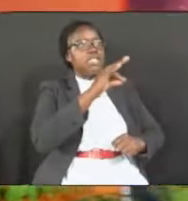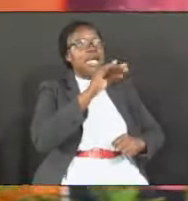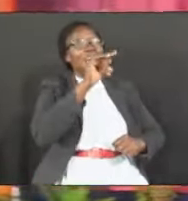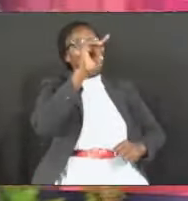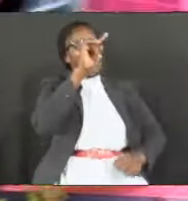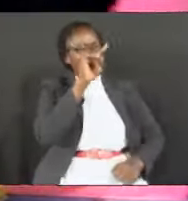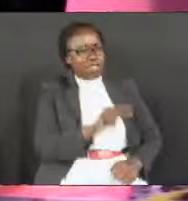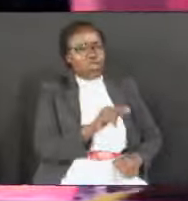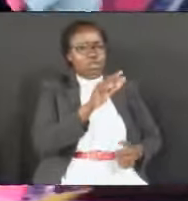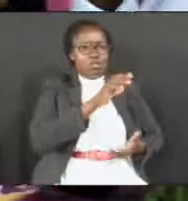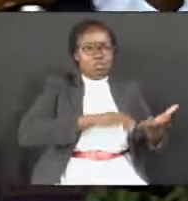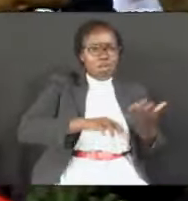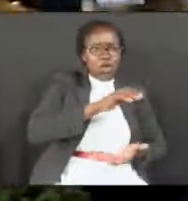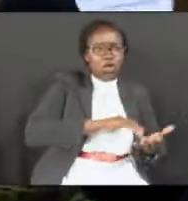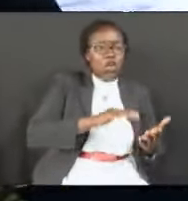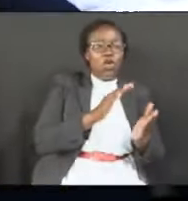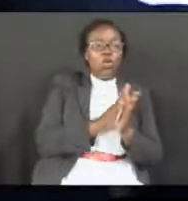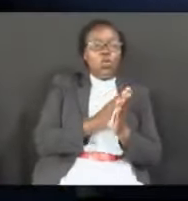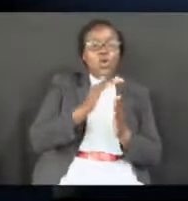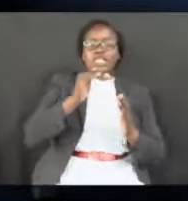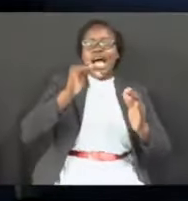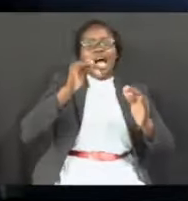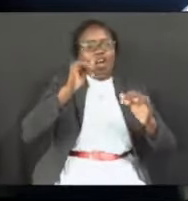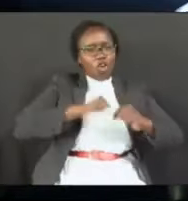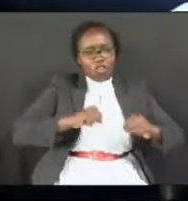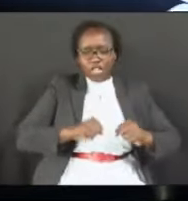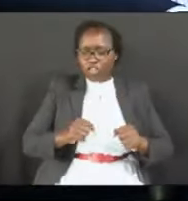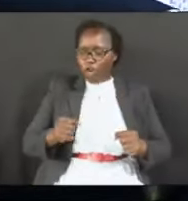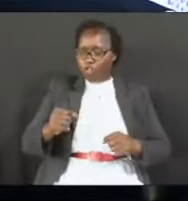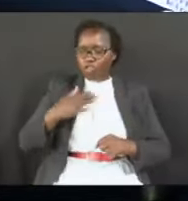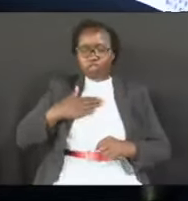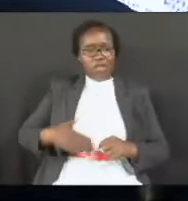cannot mingle with the covenant of flesh.